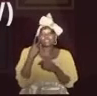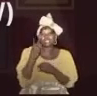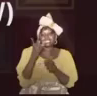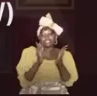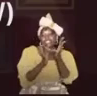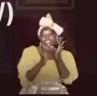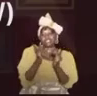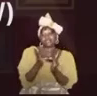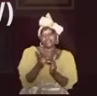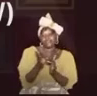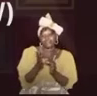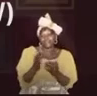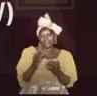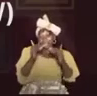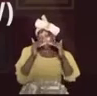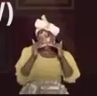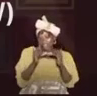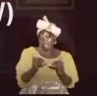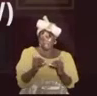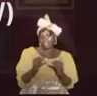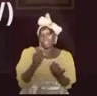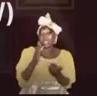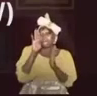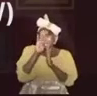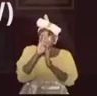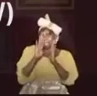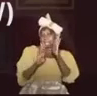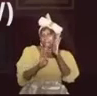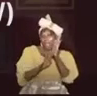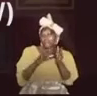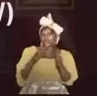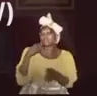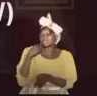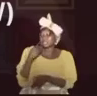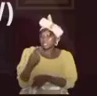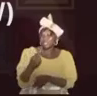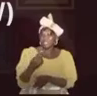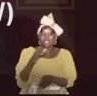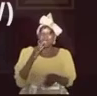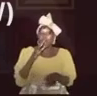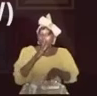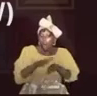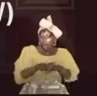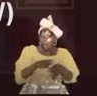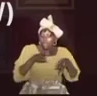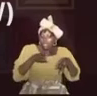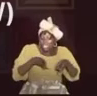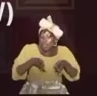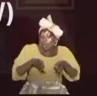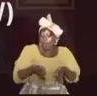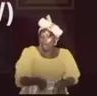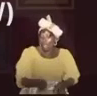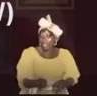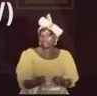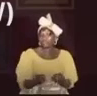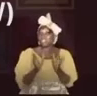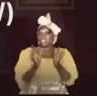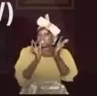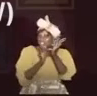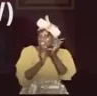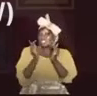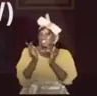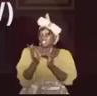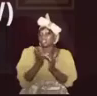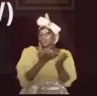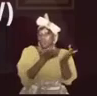verse. Then the Bible says, whilst he was on his way, Jesus now wanted to honor the